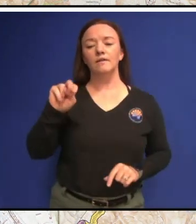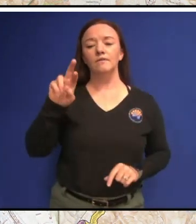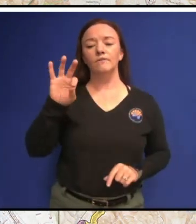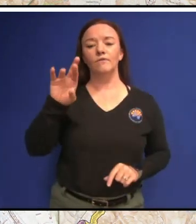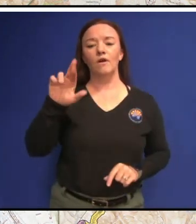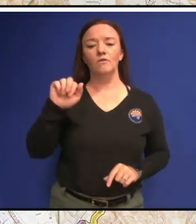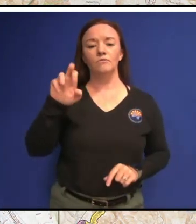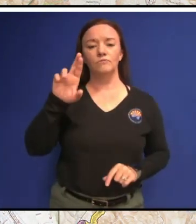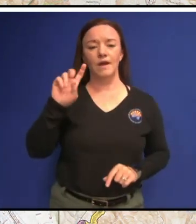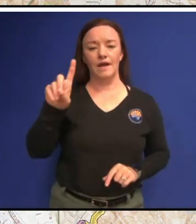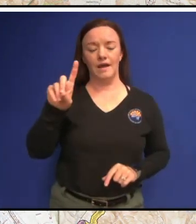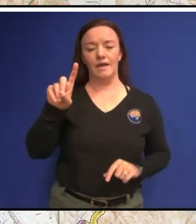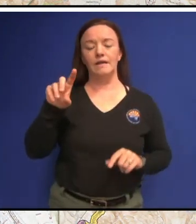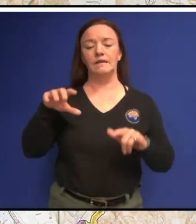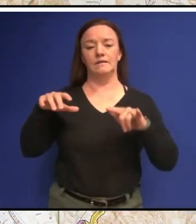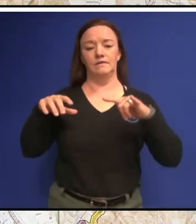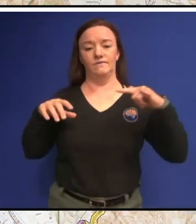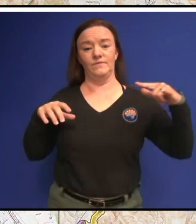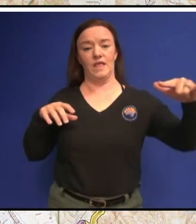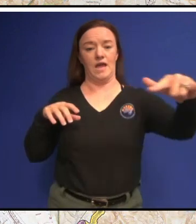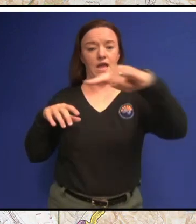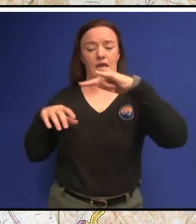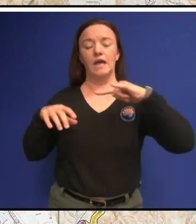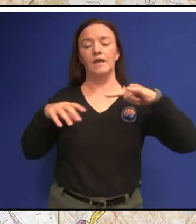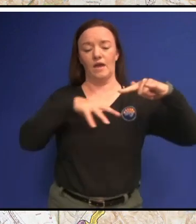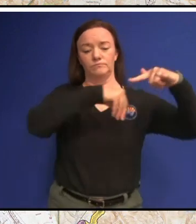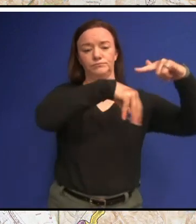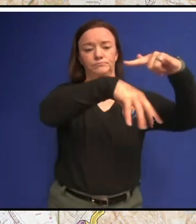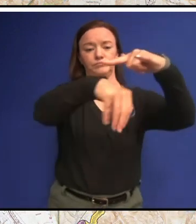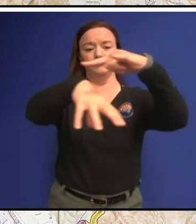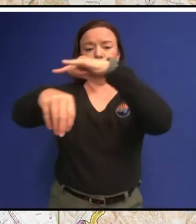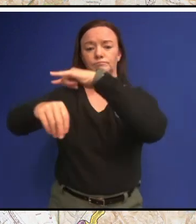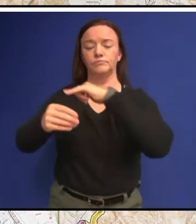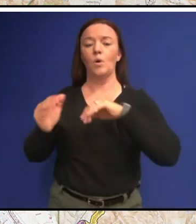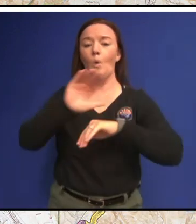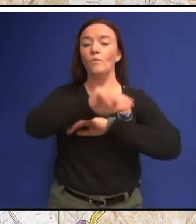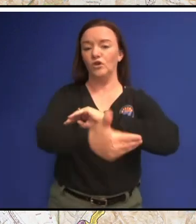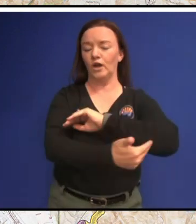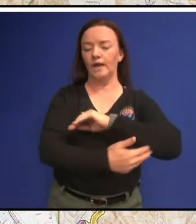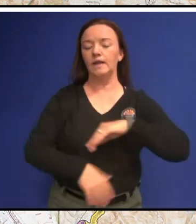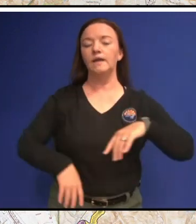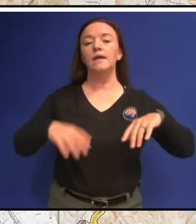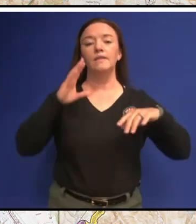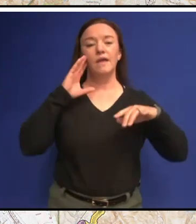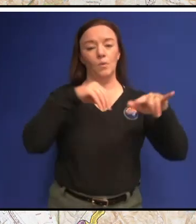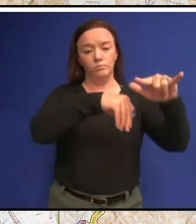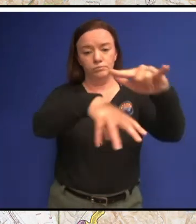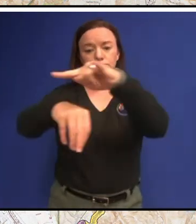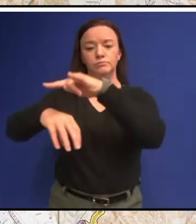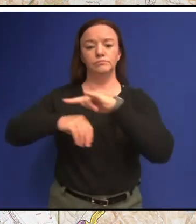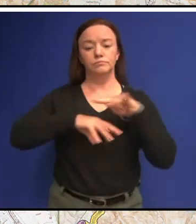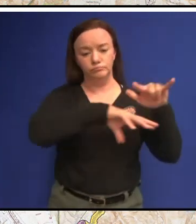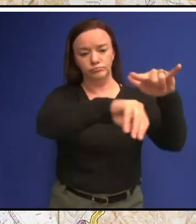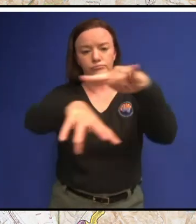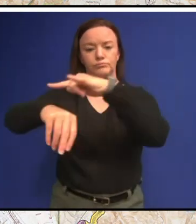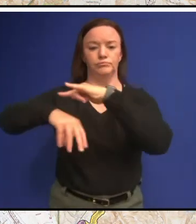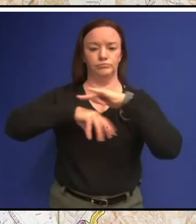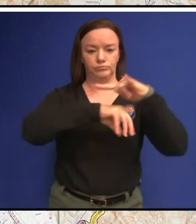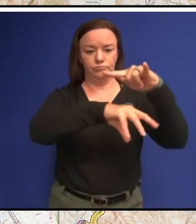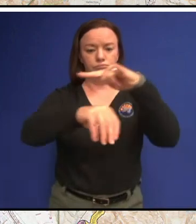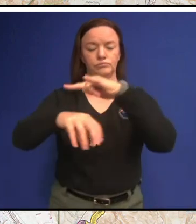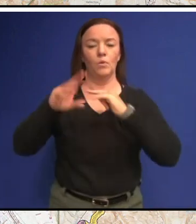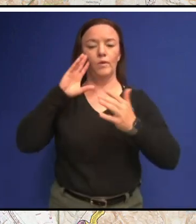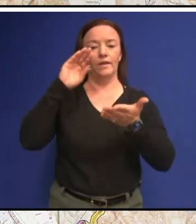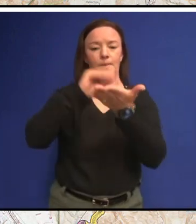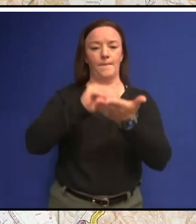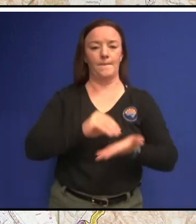overnight. They do multiple passes over the fire, and then they map the new heat. It has to go to a person